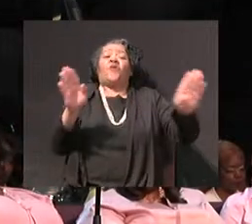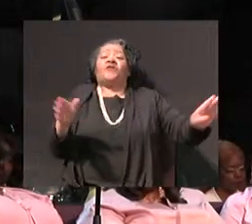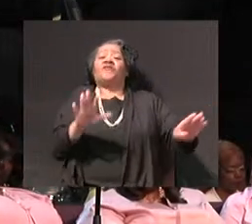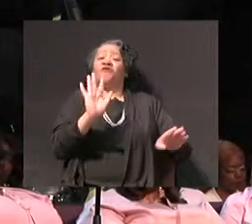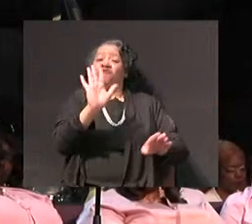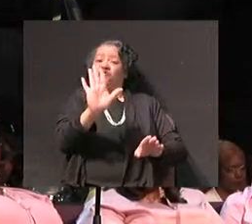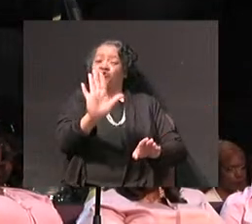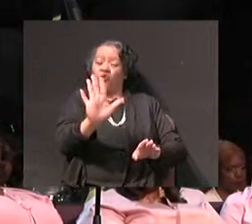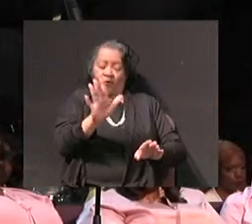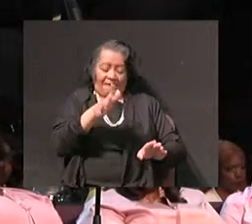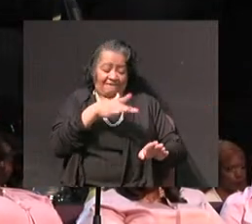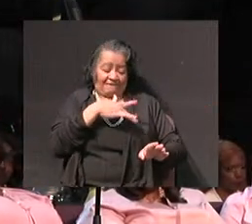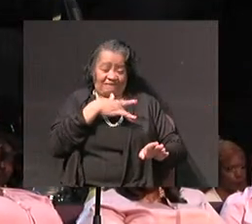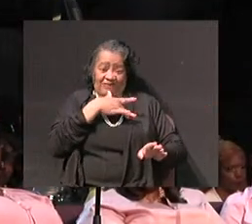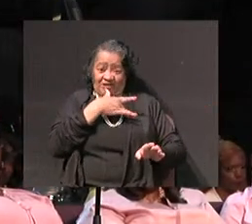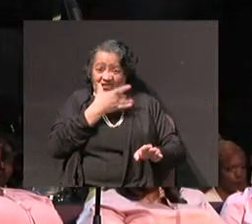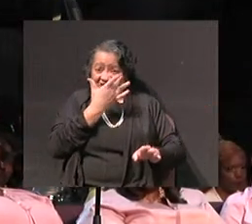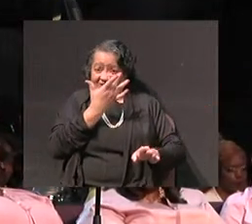feelings.